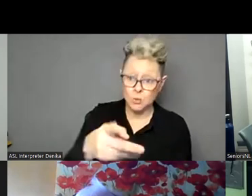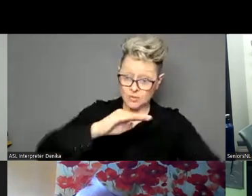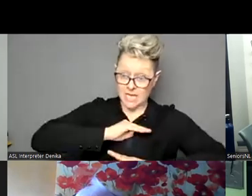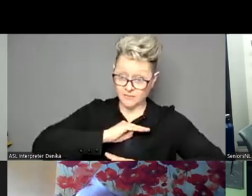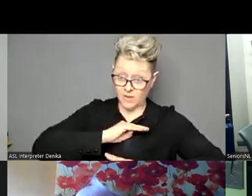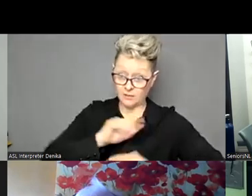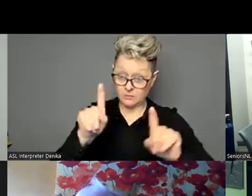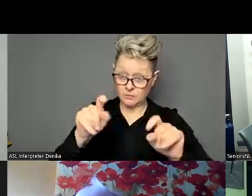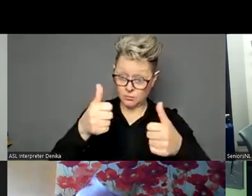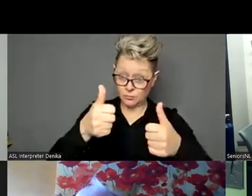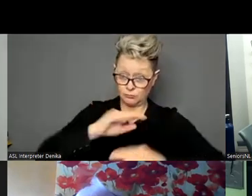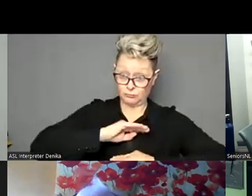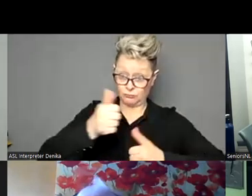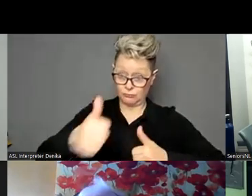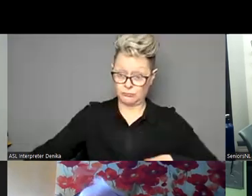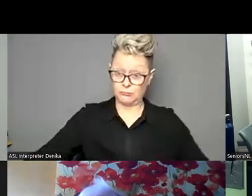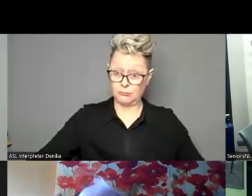Good.